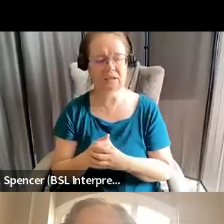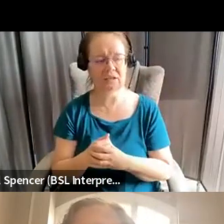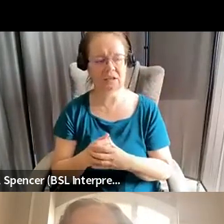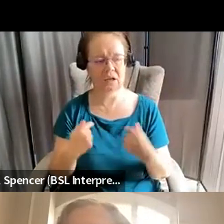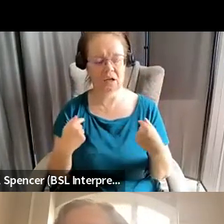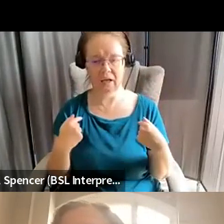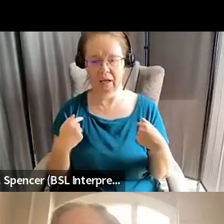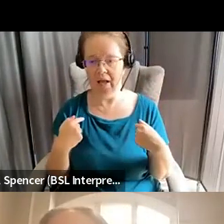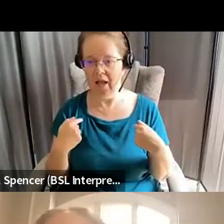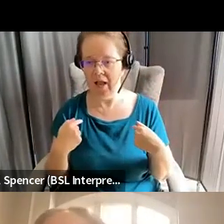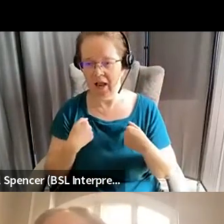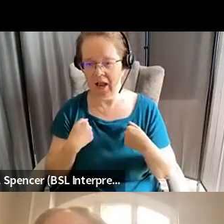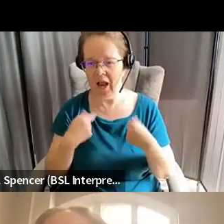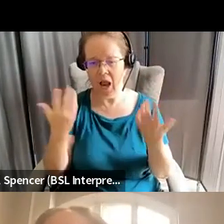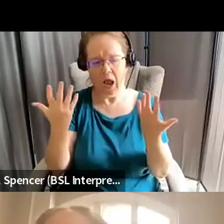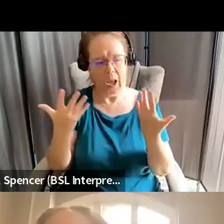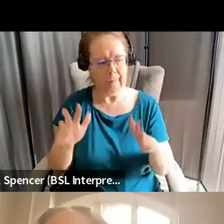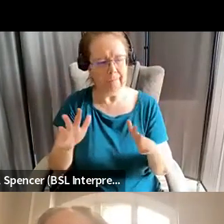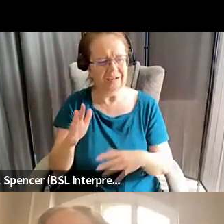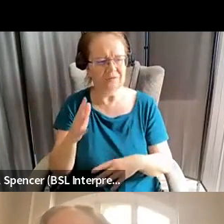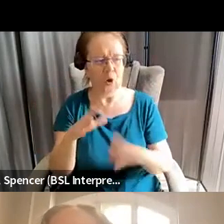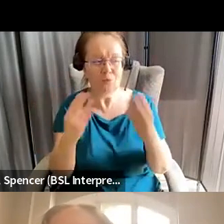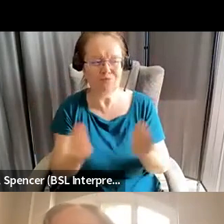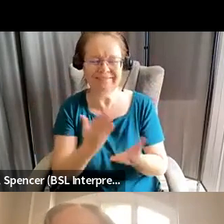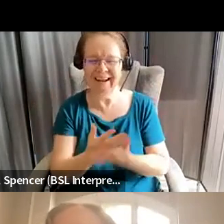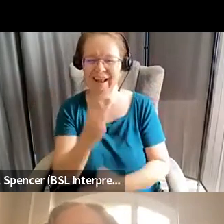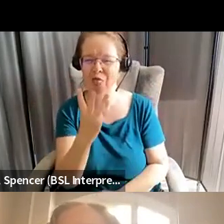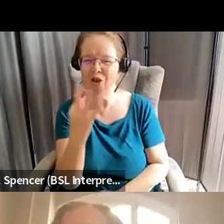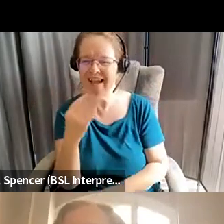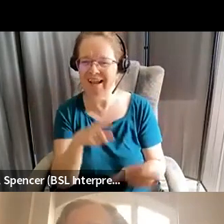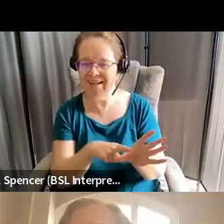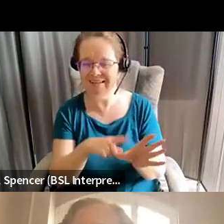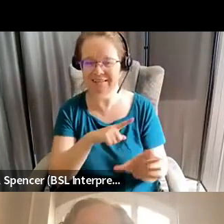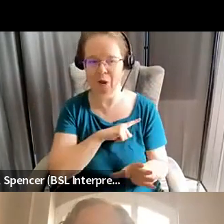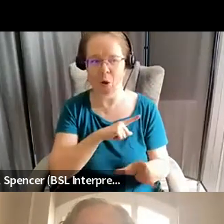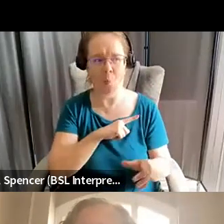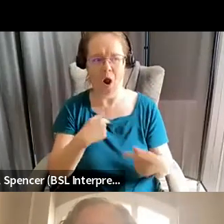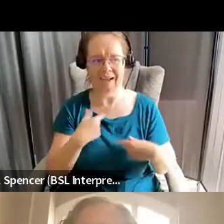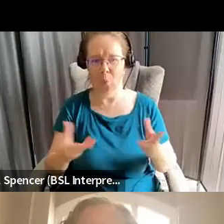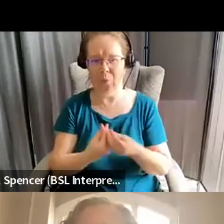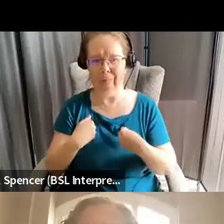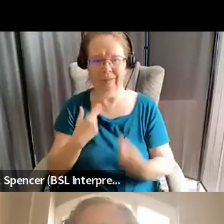would like to say 38 years because it is something that it lives with me day in, day out.